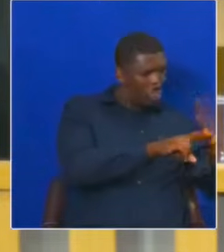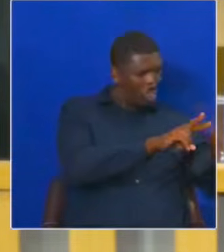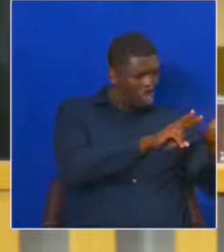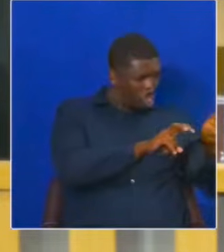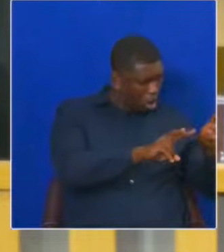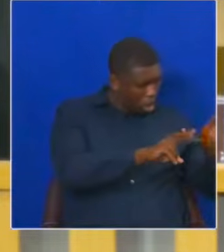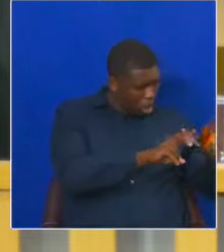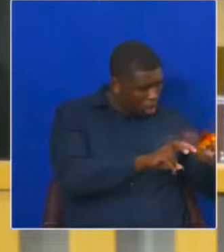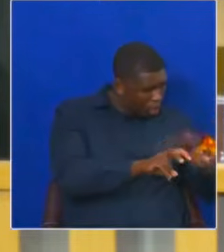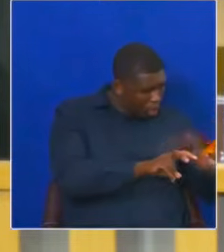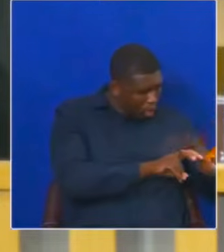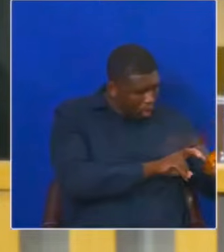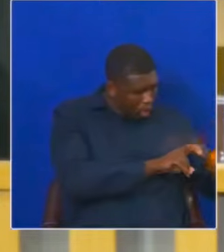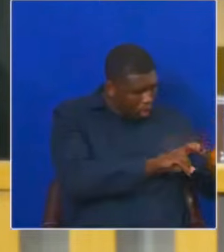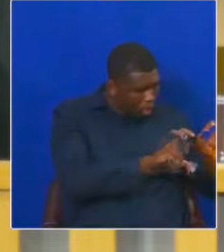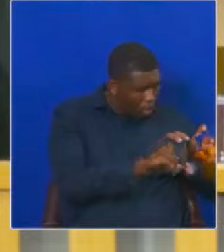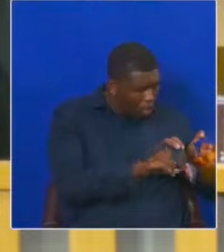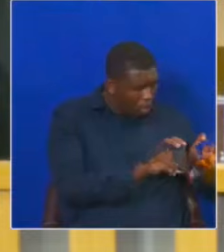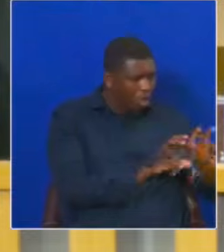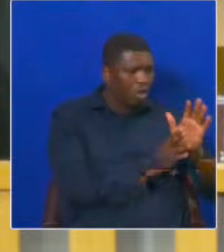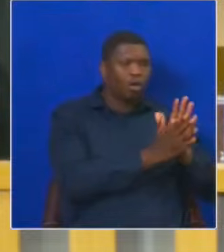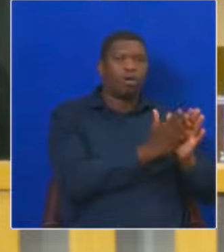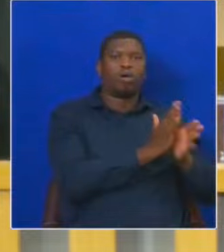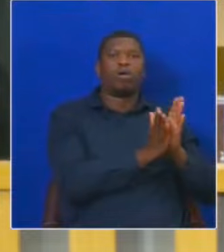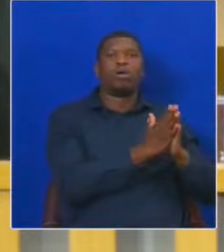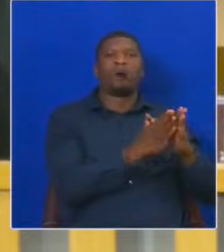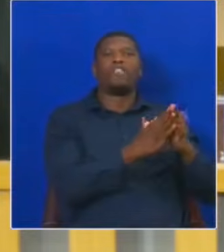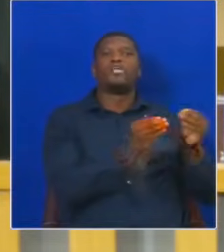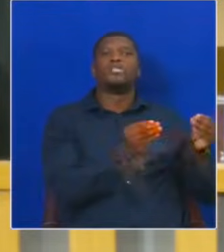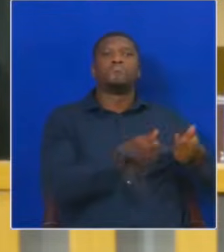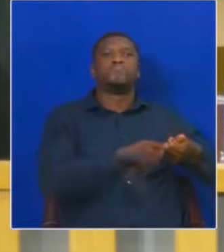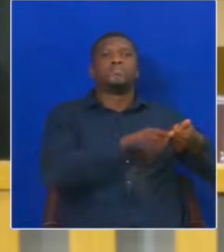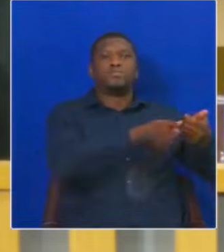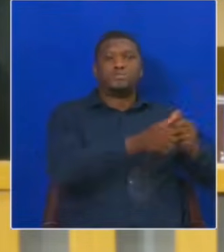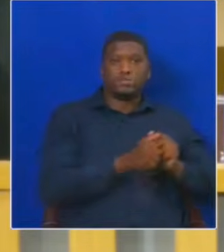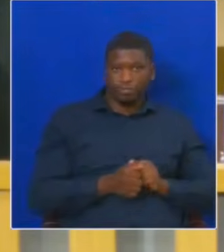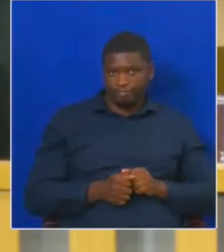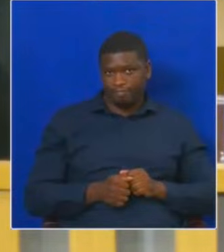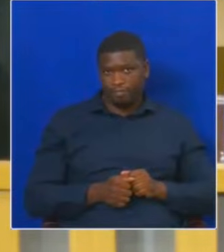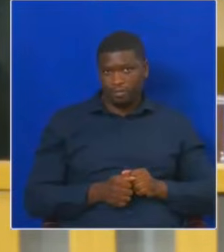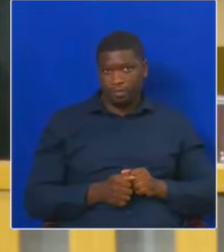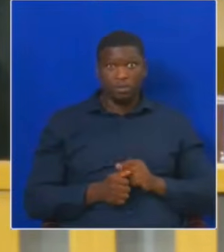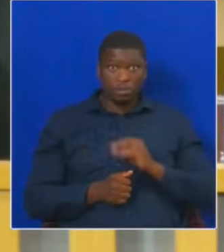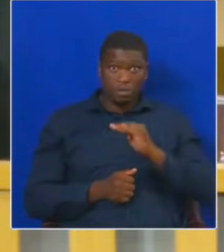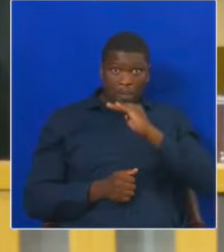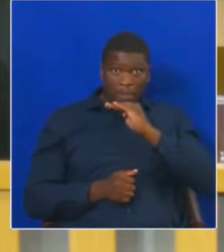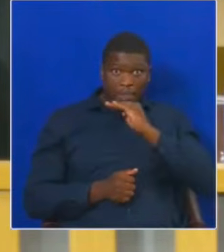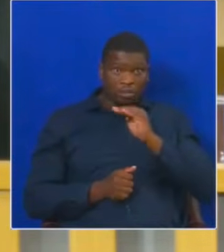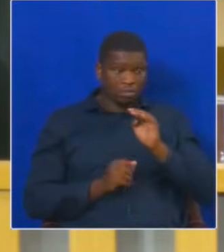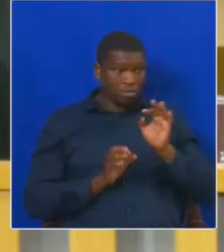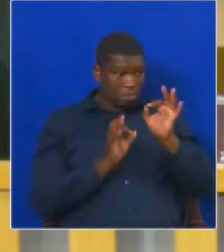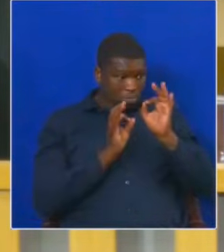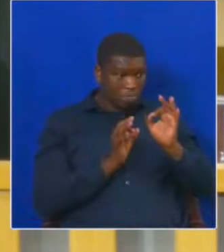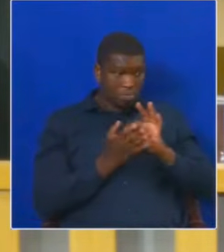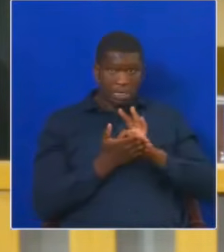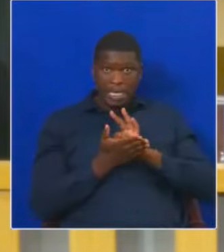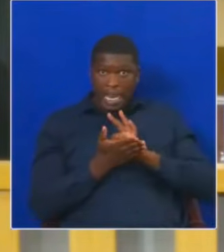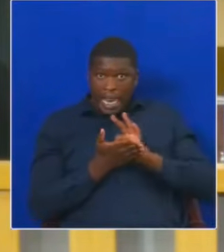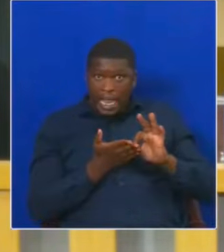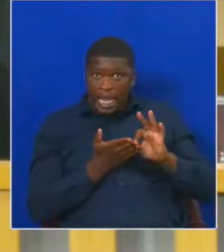was completed. It didn't mean that the ballistic